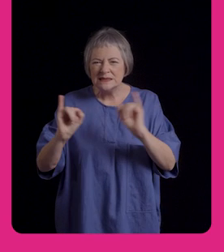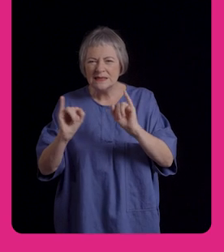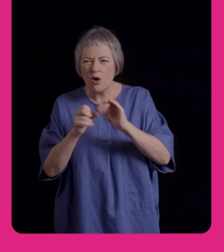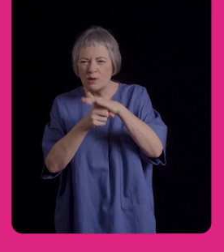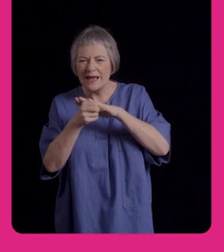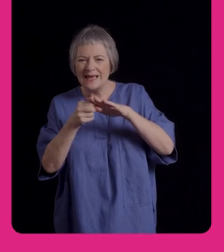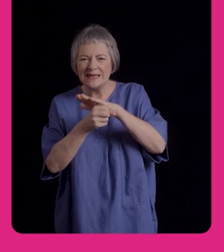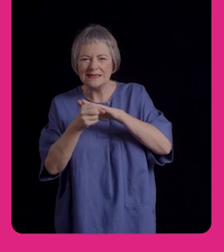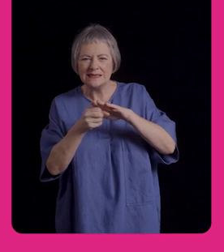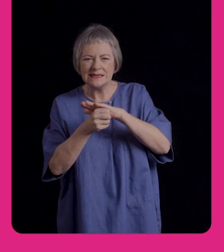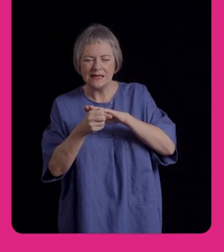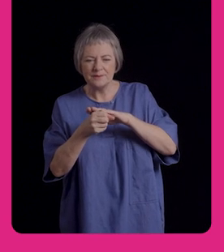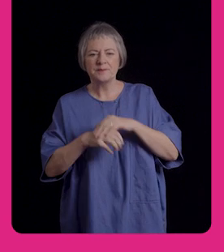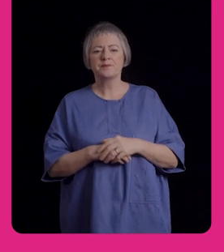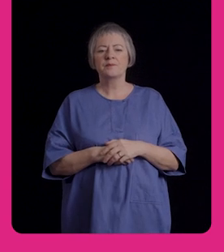you will.